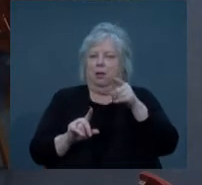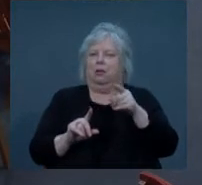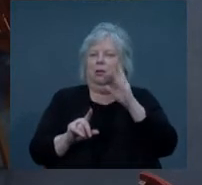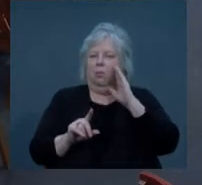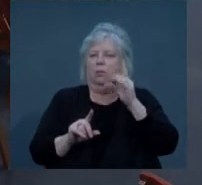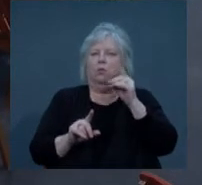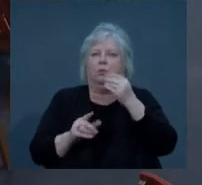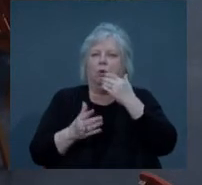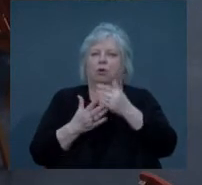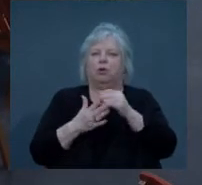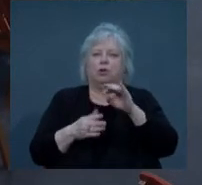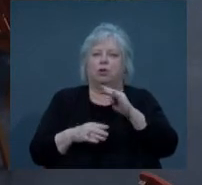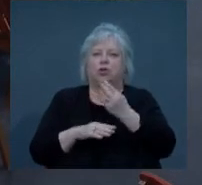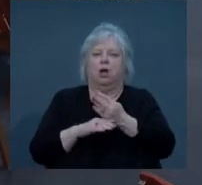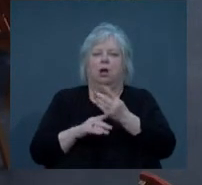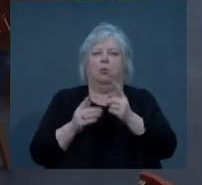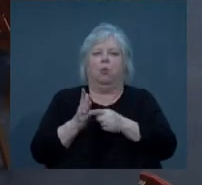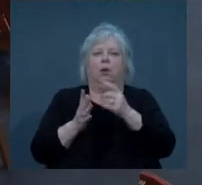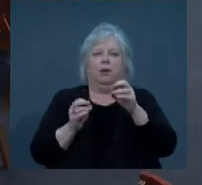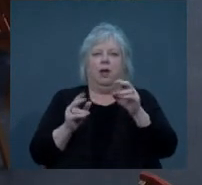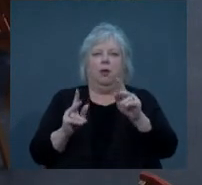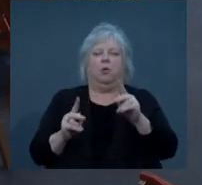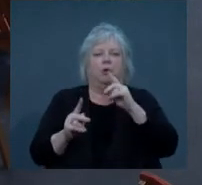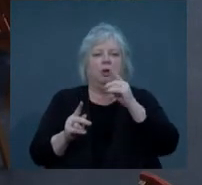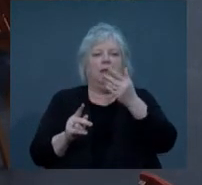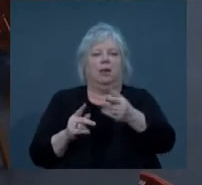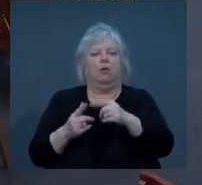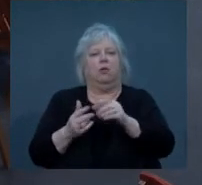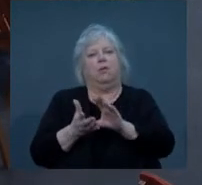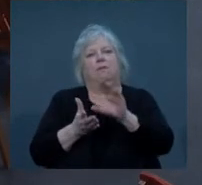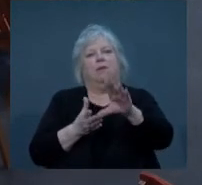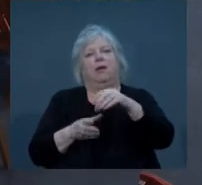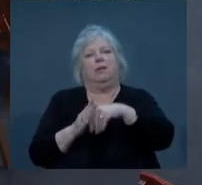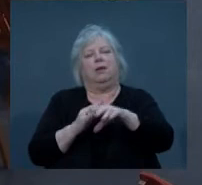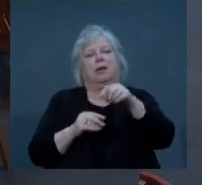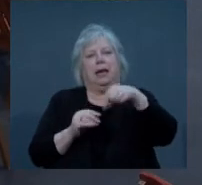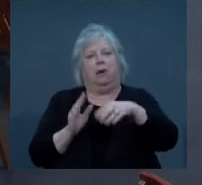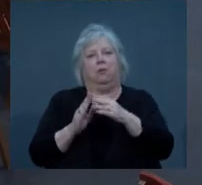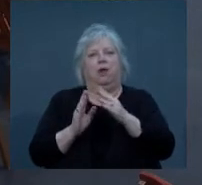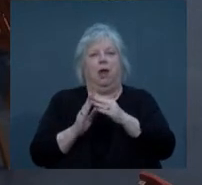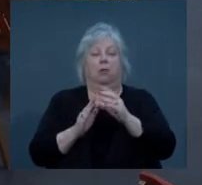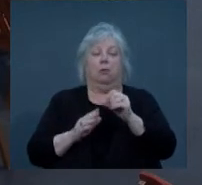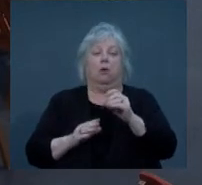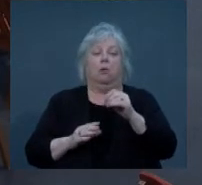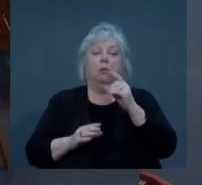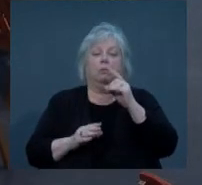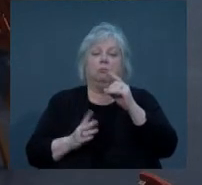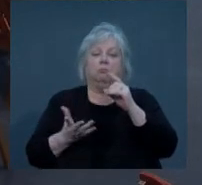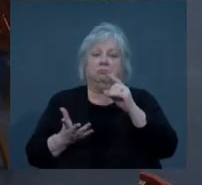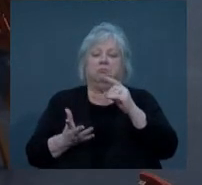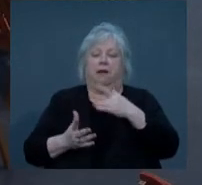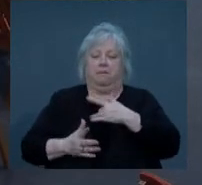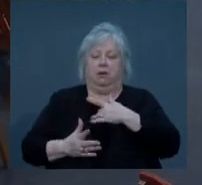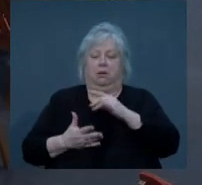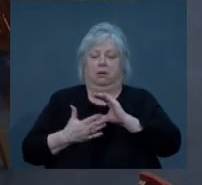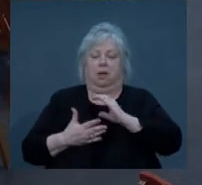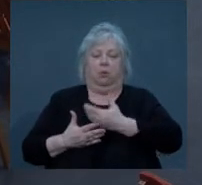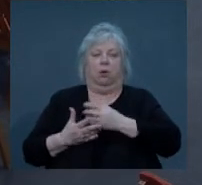good job once the opportunity is there to invest in the downtown. So I think it's our opportunity to.